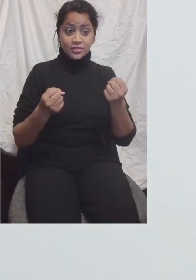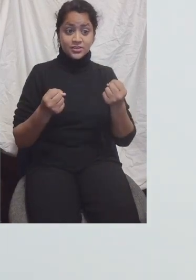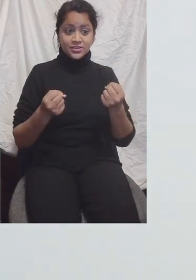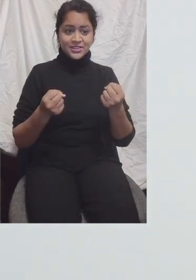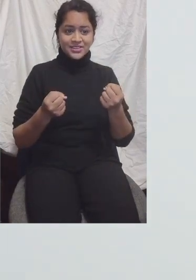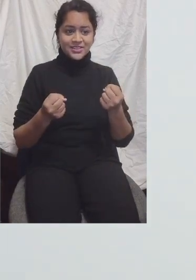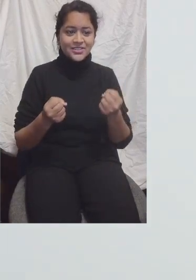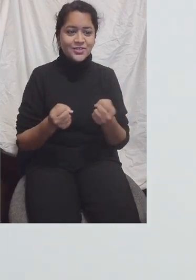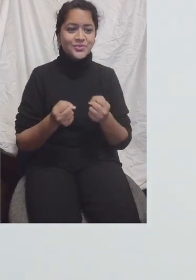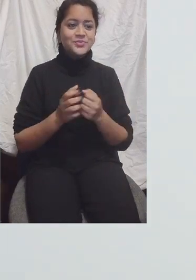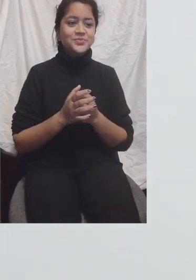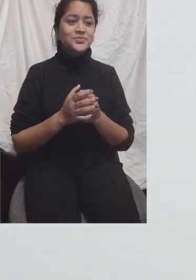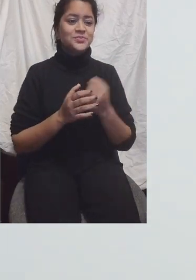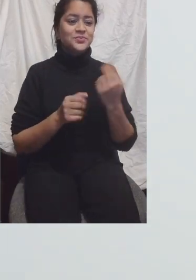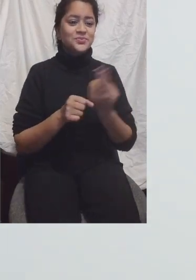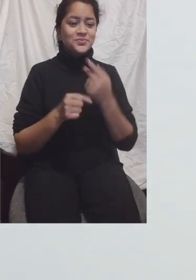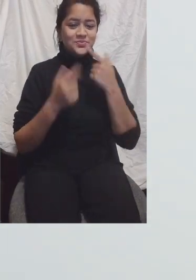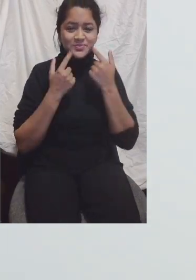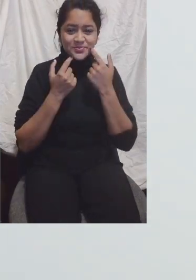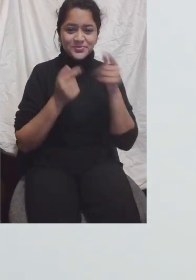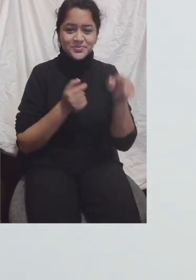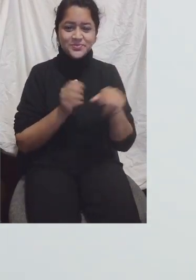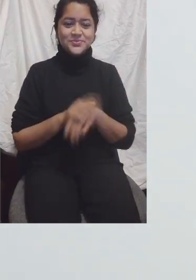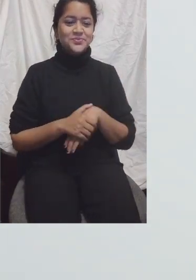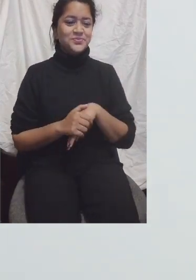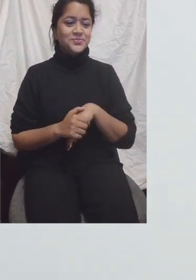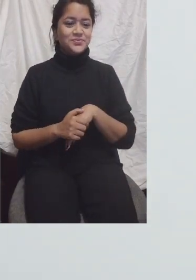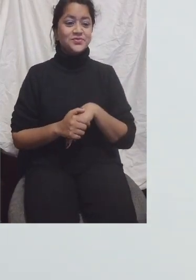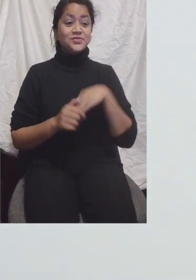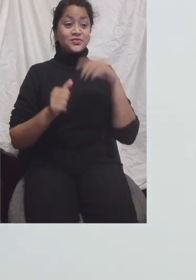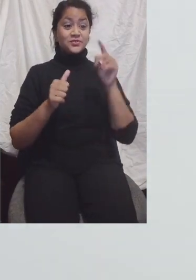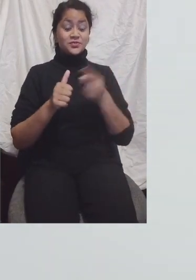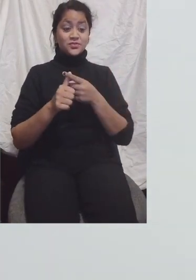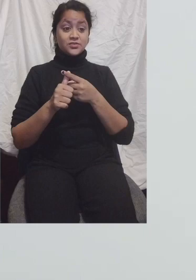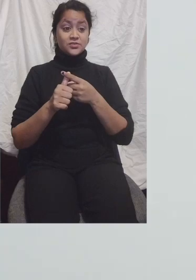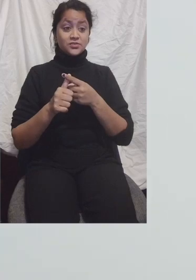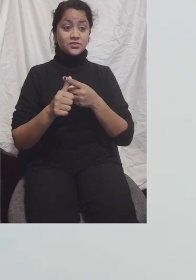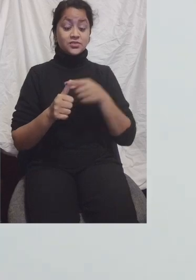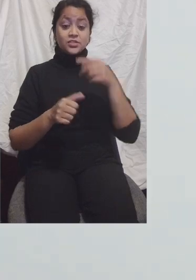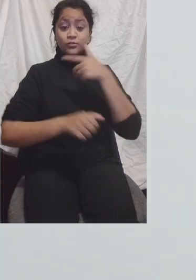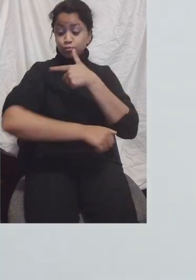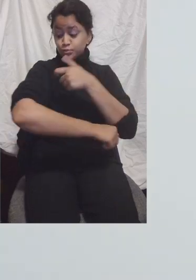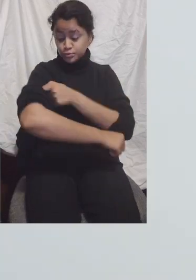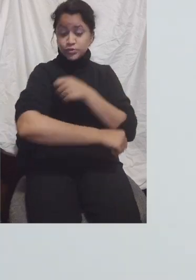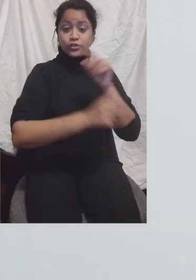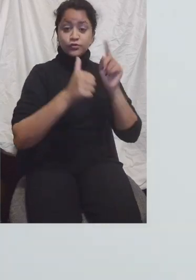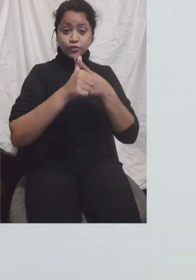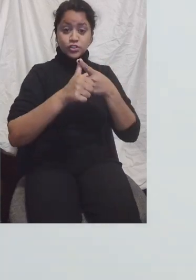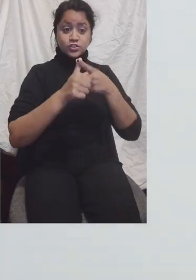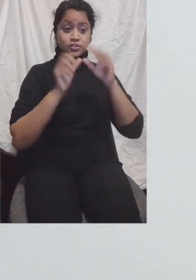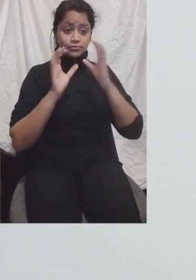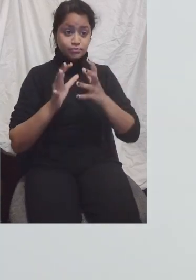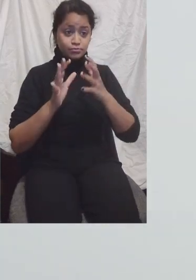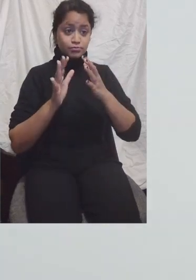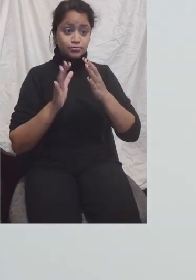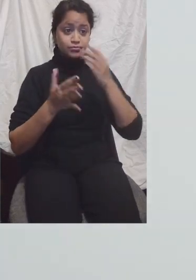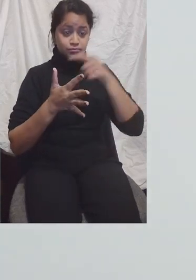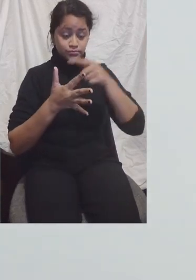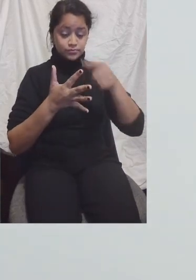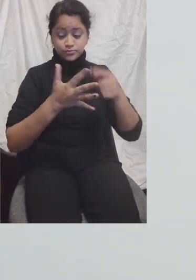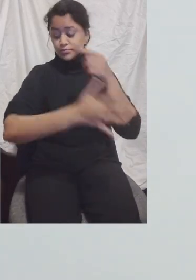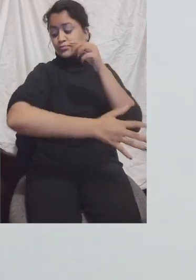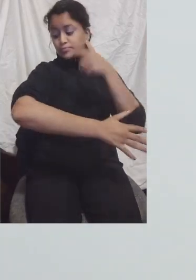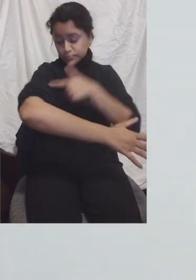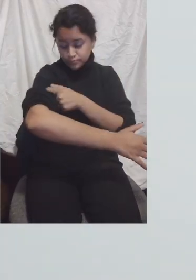to 8 weeks of age for their very first visit. All right. At that visit, if they're nice and healthy, usually what we